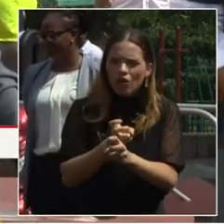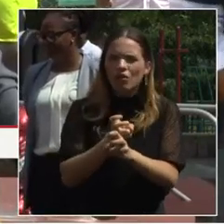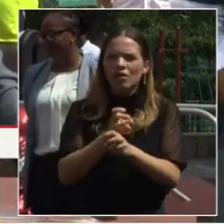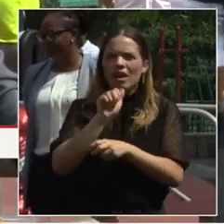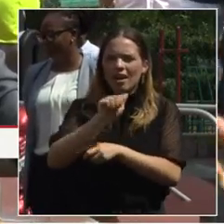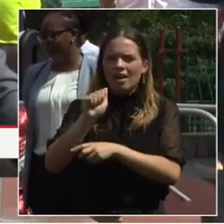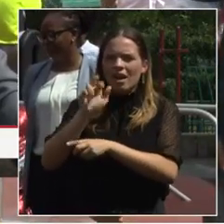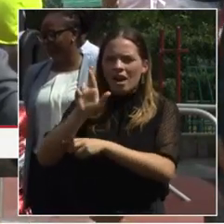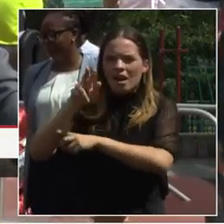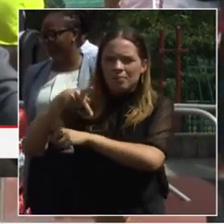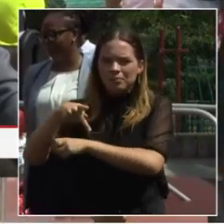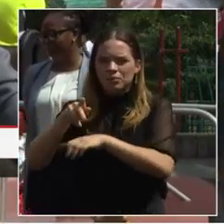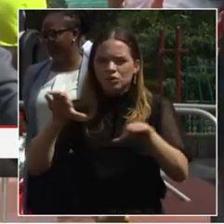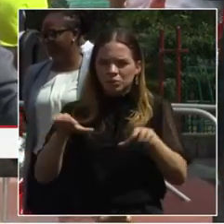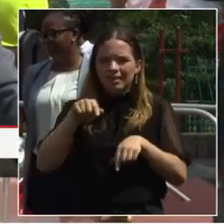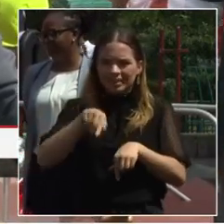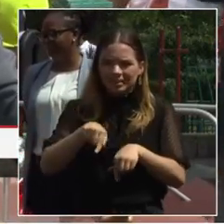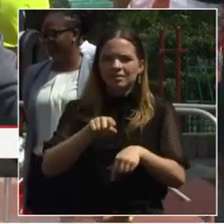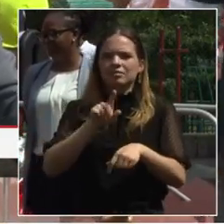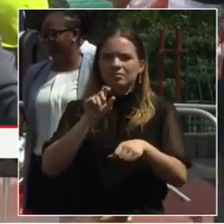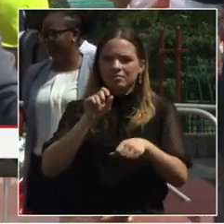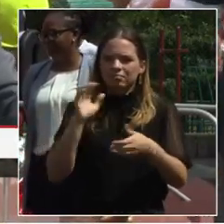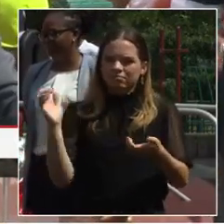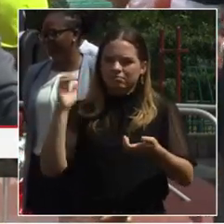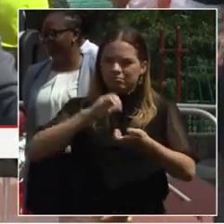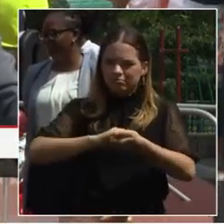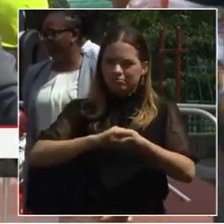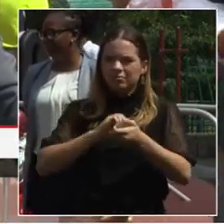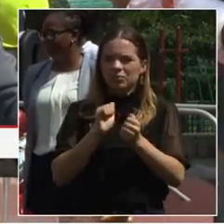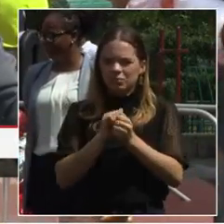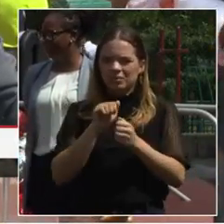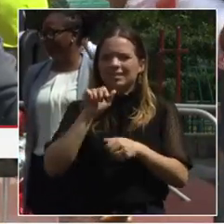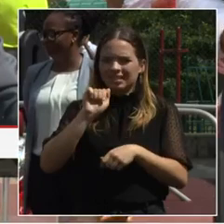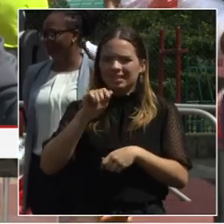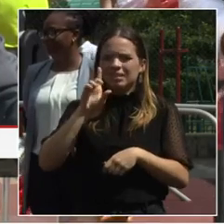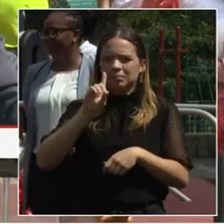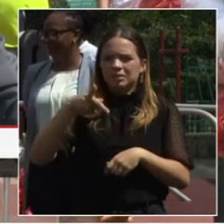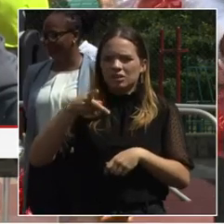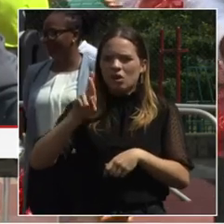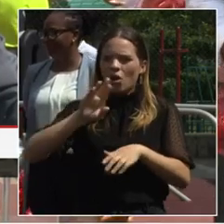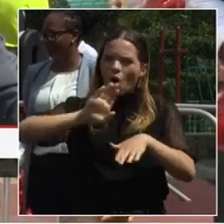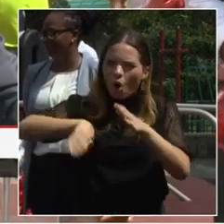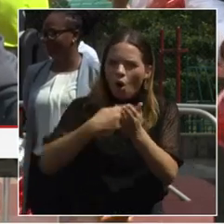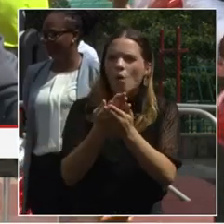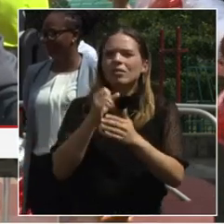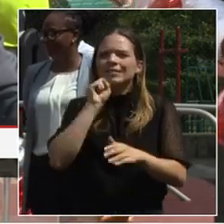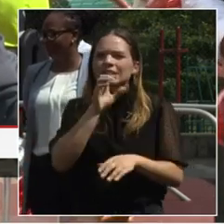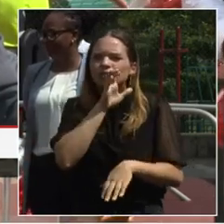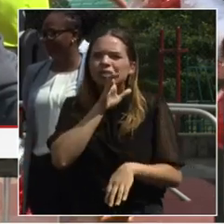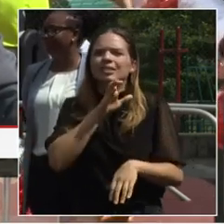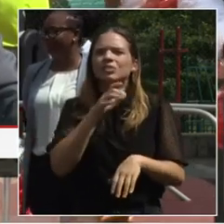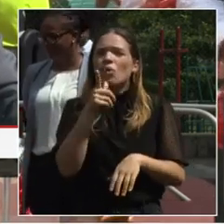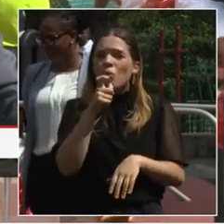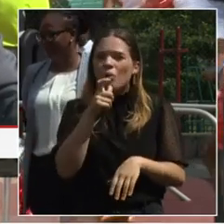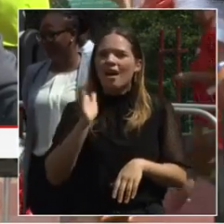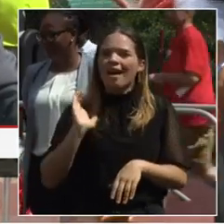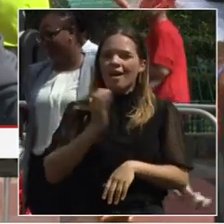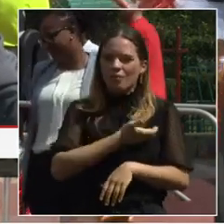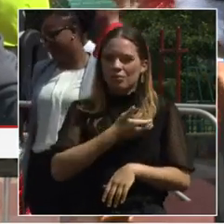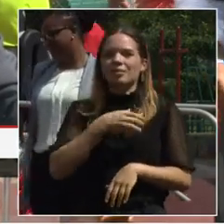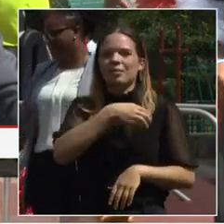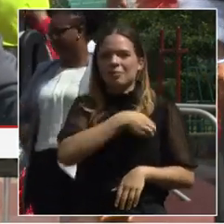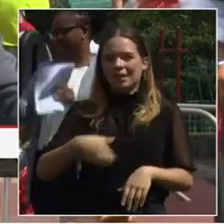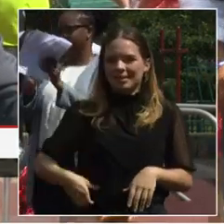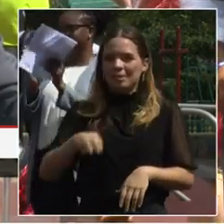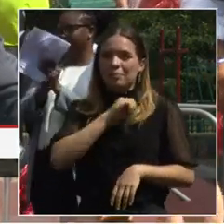of partnerships with Fitlot, DPR, and for you all seniors that are here today, and that is our Mayor Muriel Bowser,